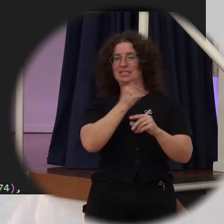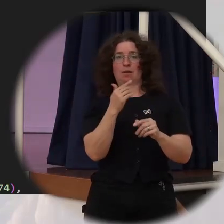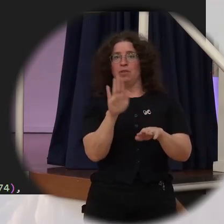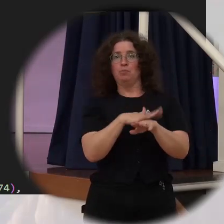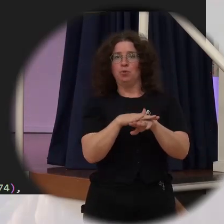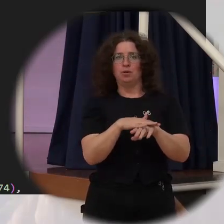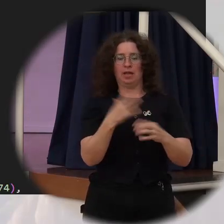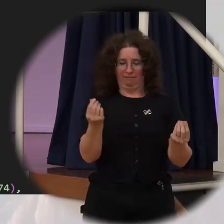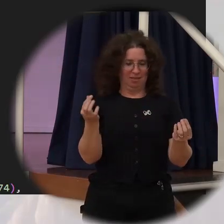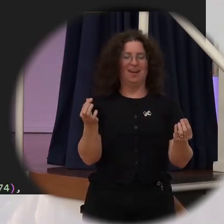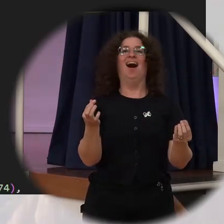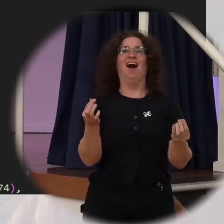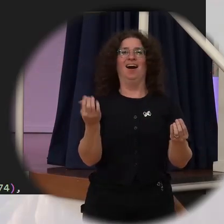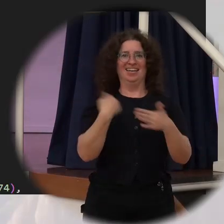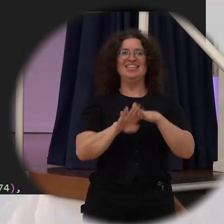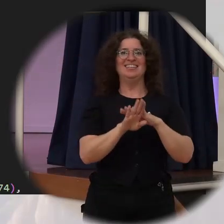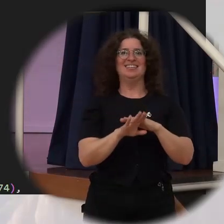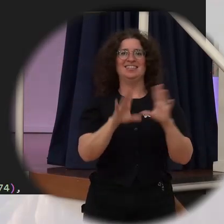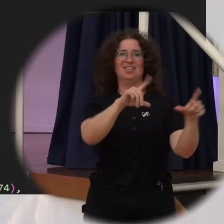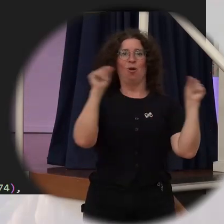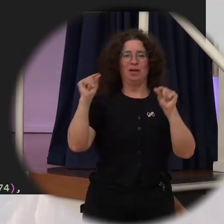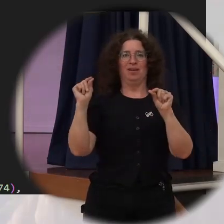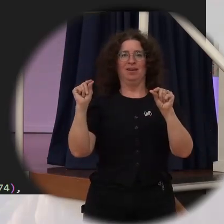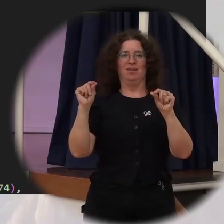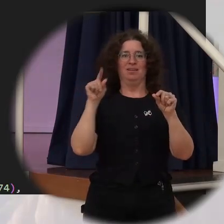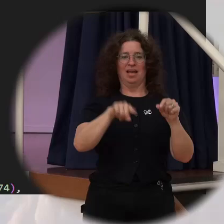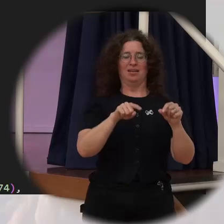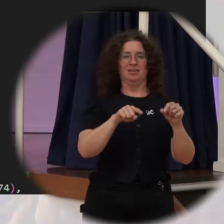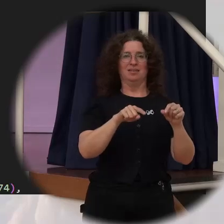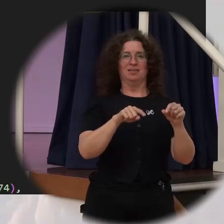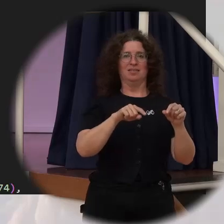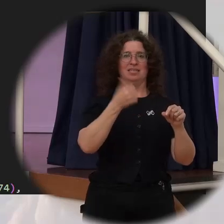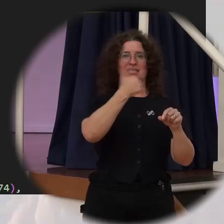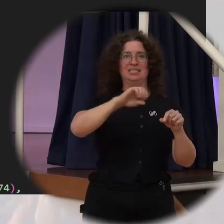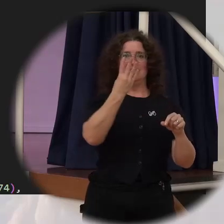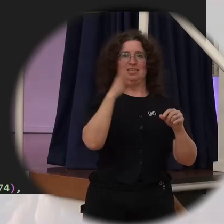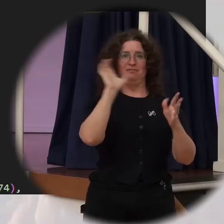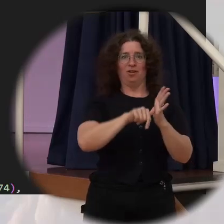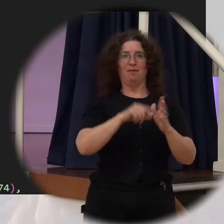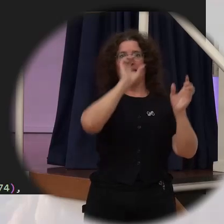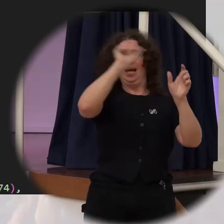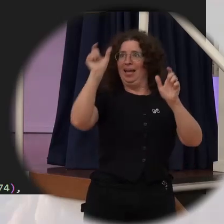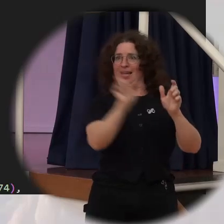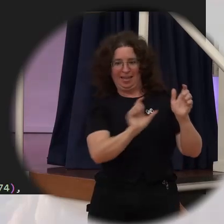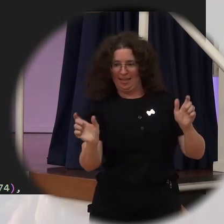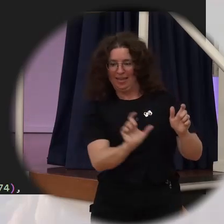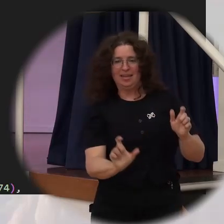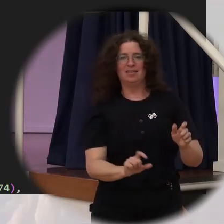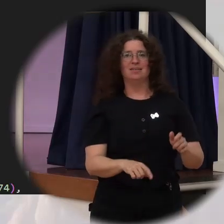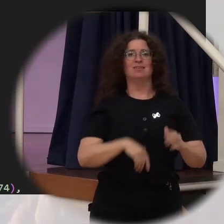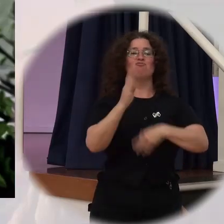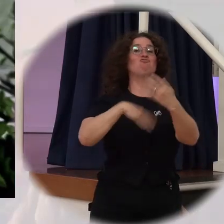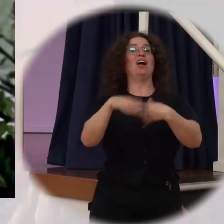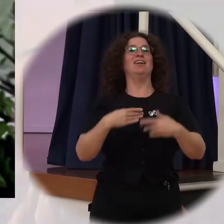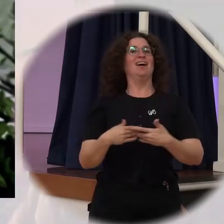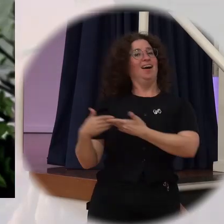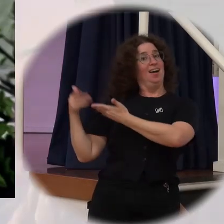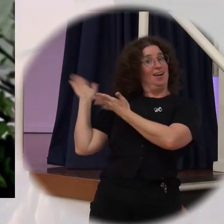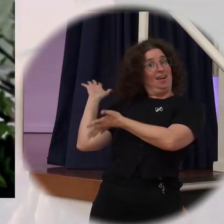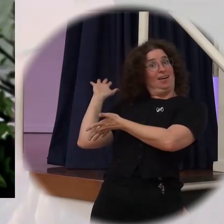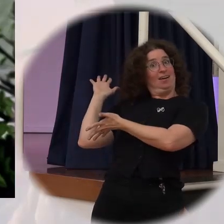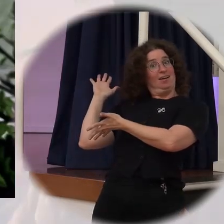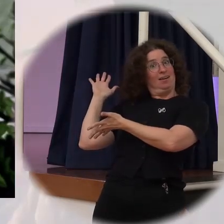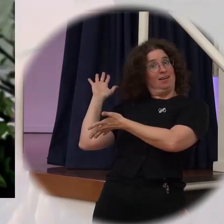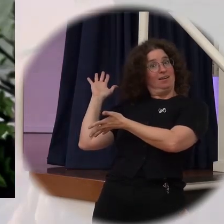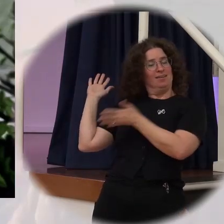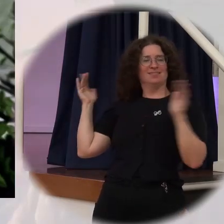So once I have that, I'm in. All I do is copy that code 64 times for every gem, turn them all blue, run the code, and you know what? It's all blue!